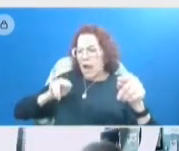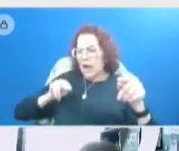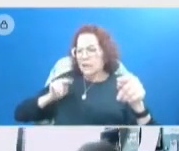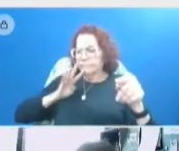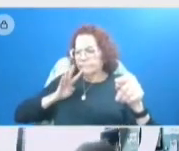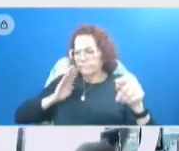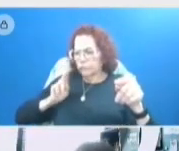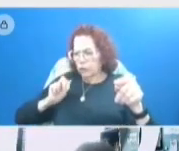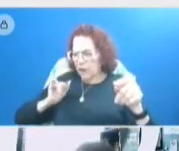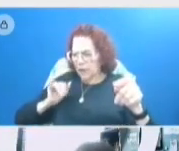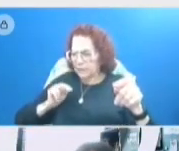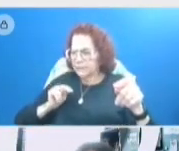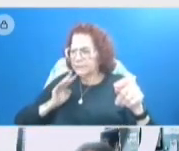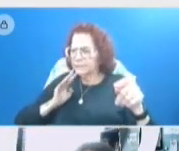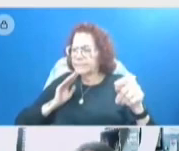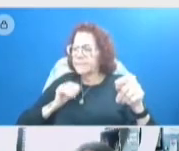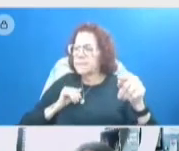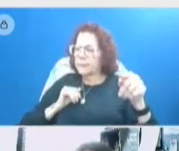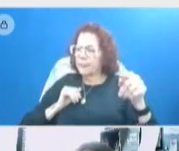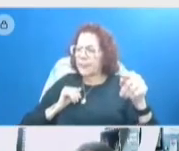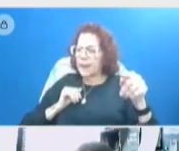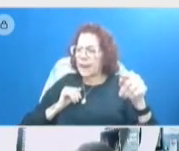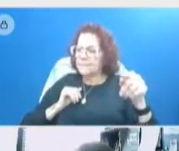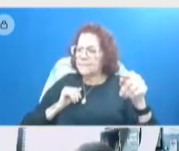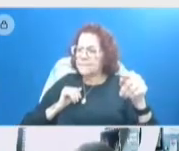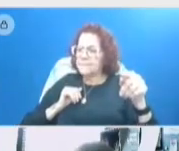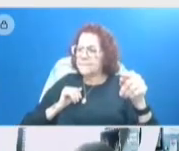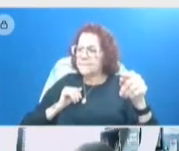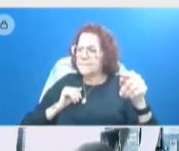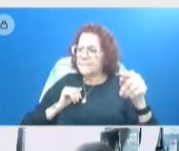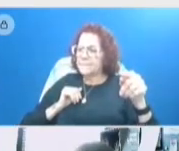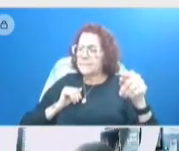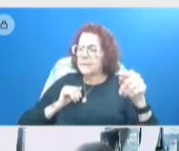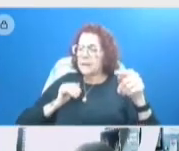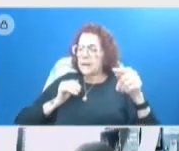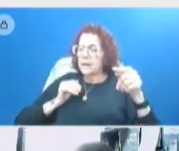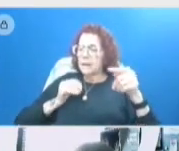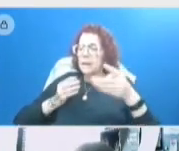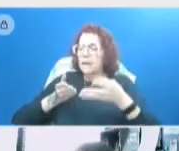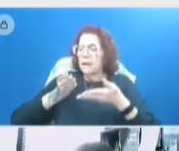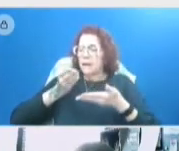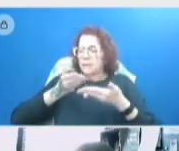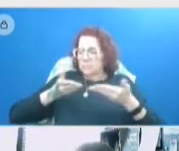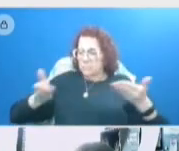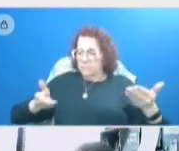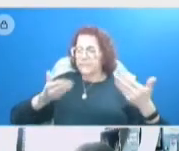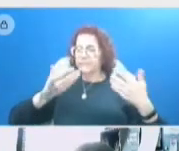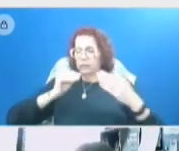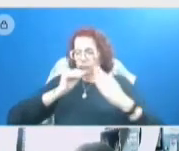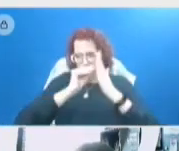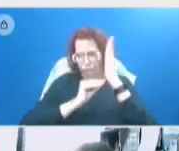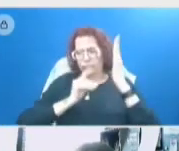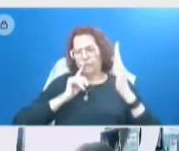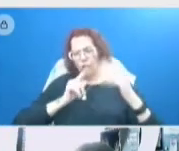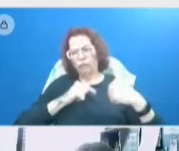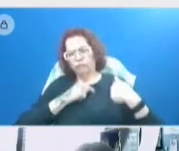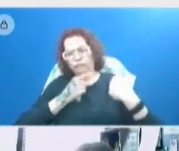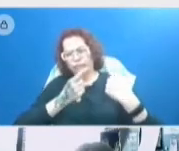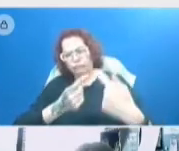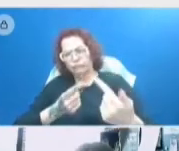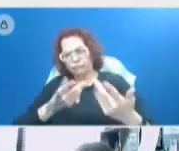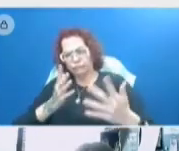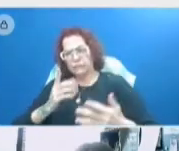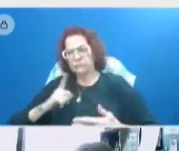That item has been out there for a while. It's on the legislative program of the Election